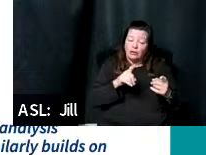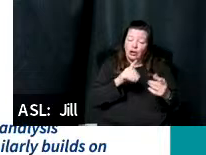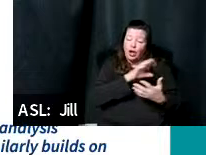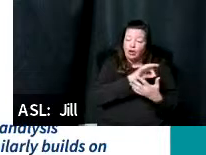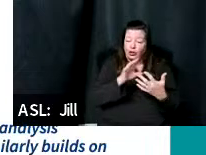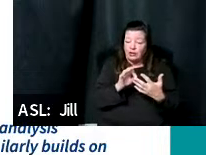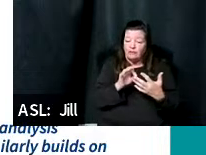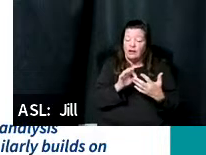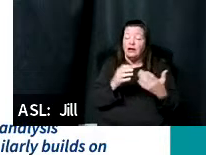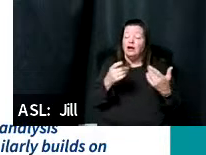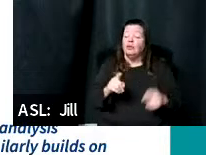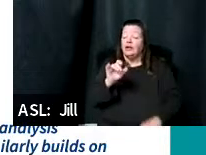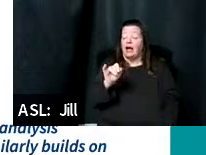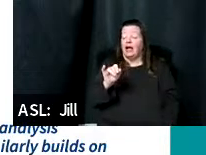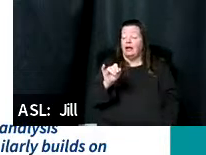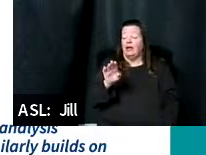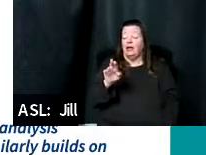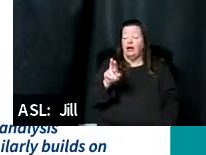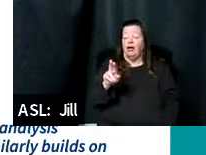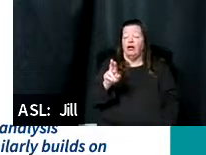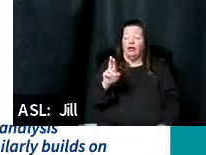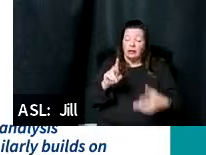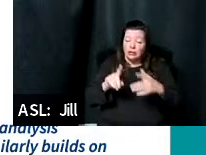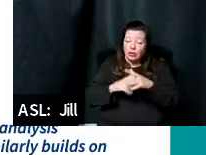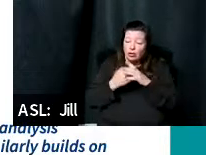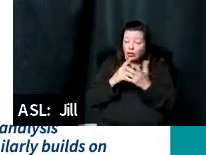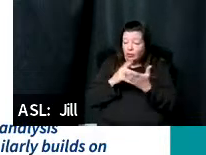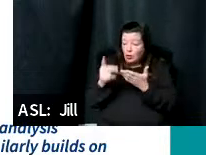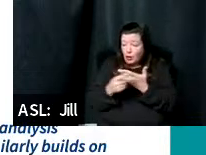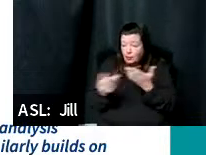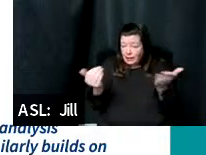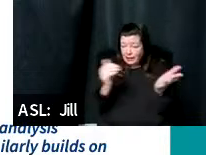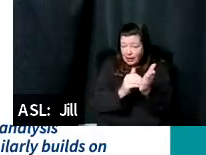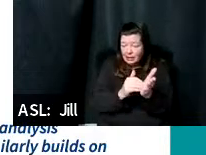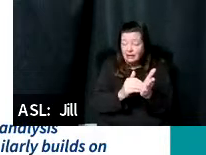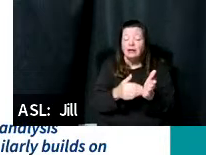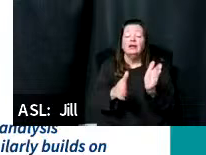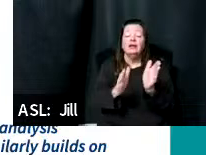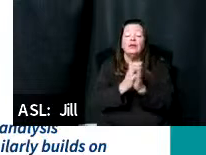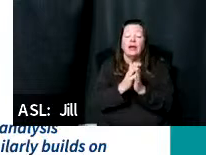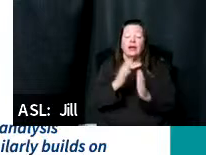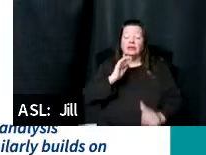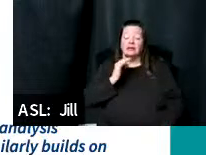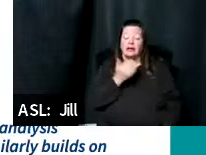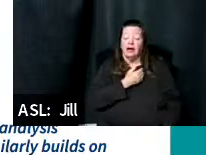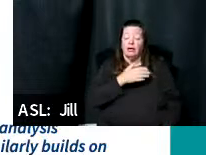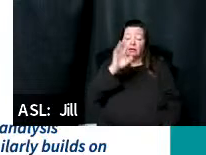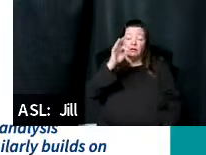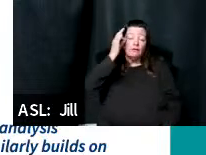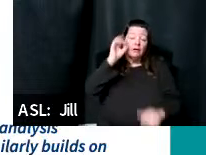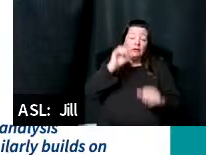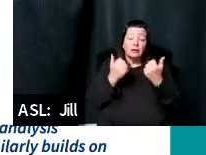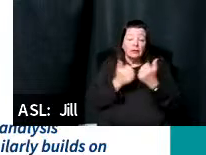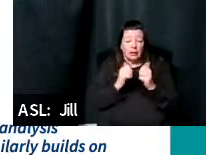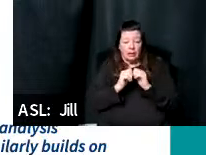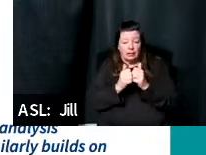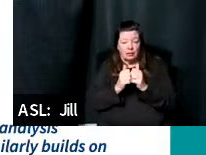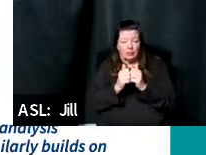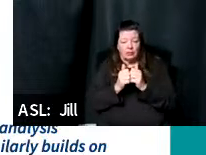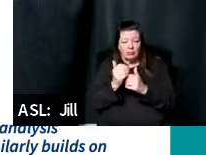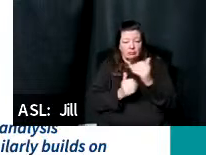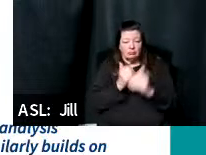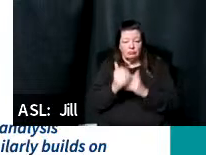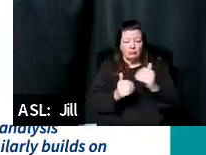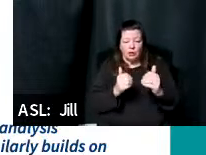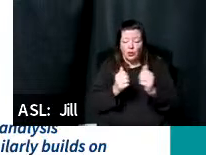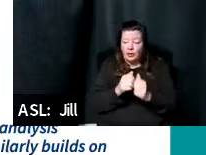When IBR picked the program back up, we asked our federal agencies, how to proceed with the